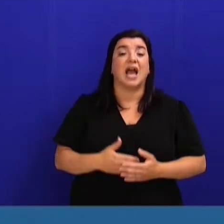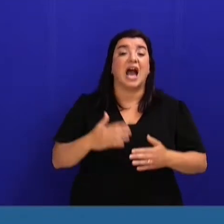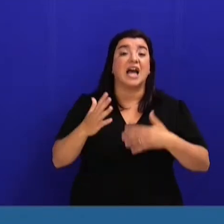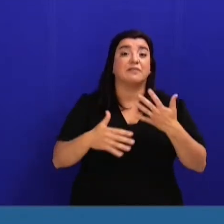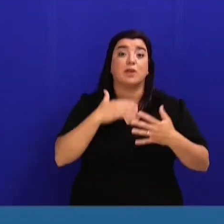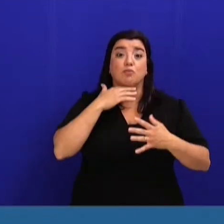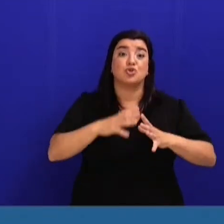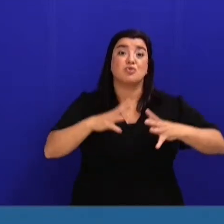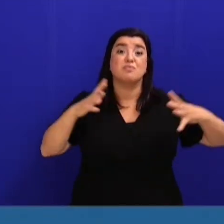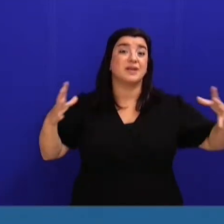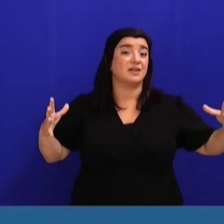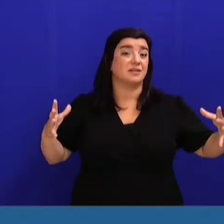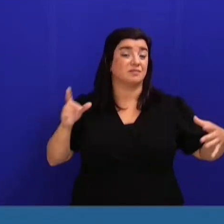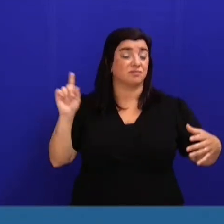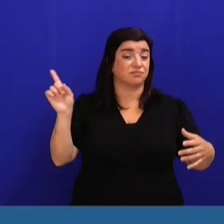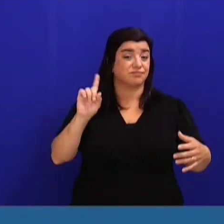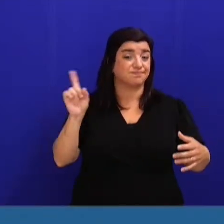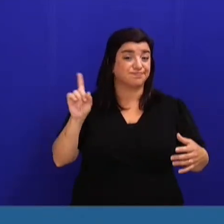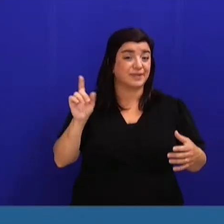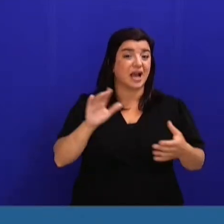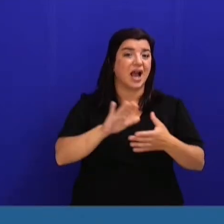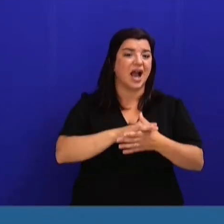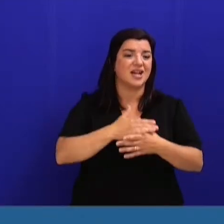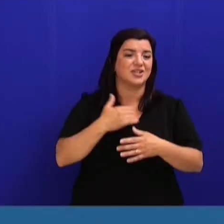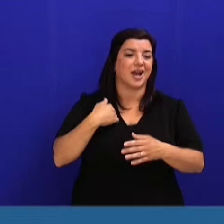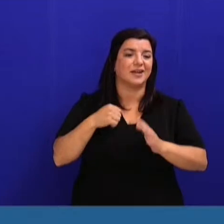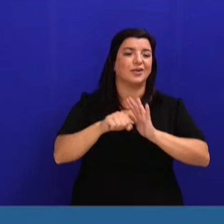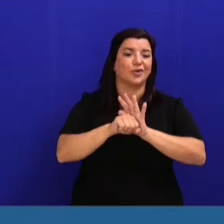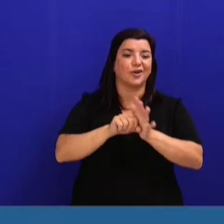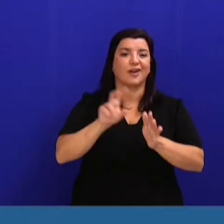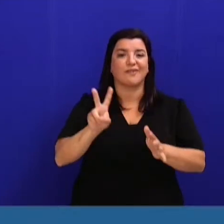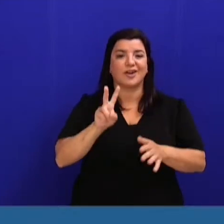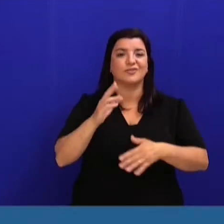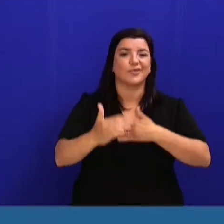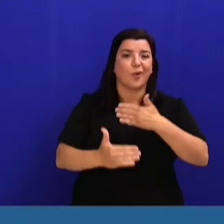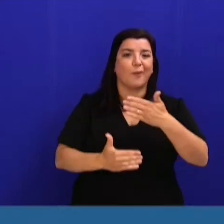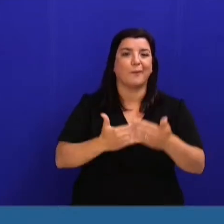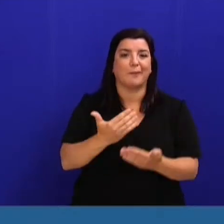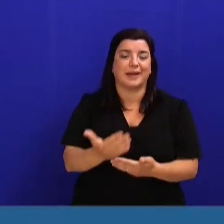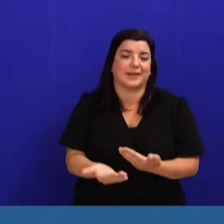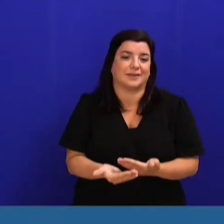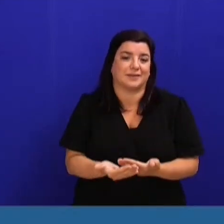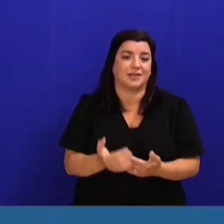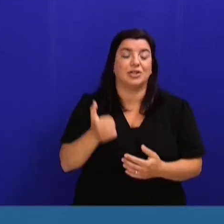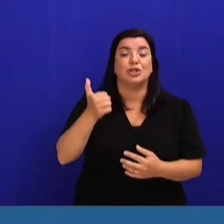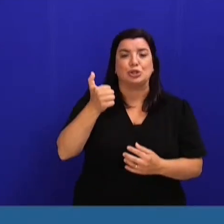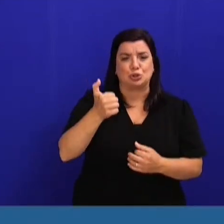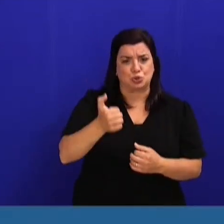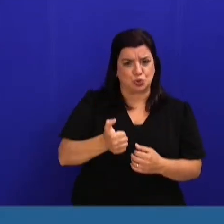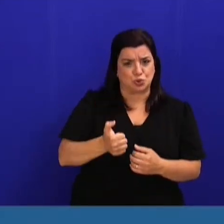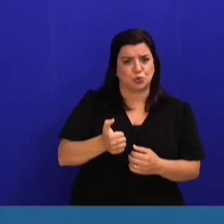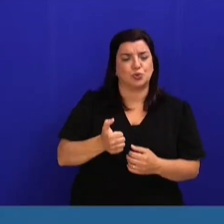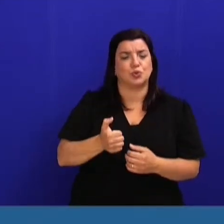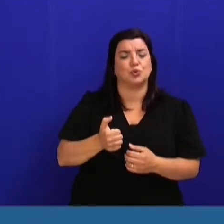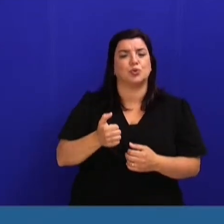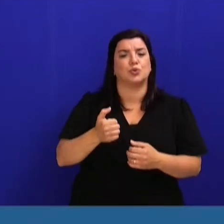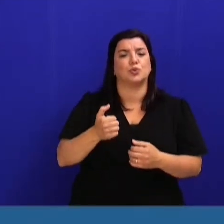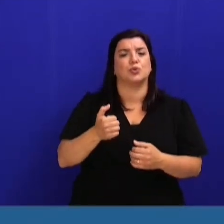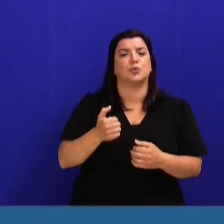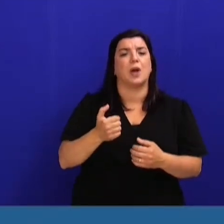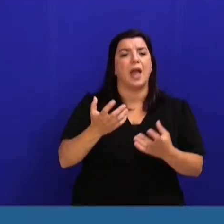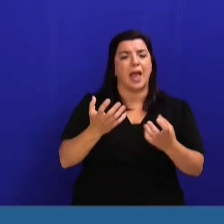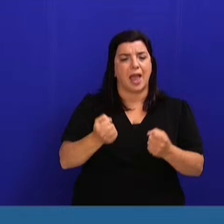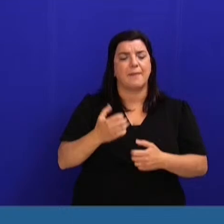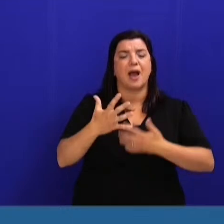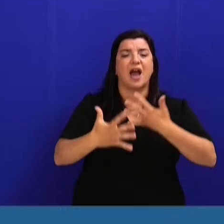li aħna għadna perjodu ta' pandemija, matul Ġunju bħalma diġa spjegajna l-uniku attivitajiet li